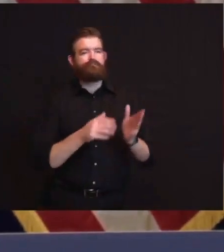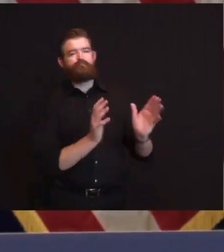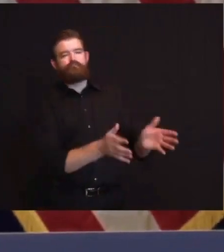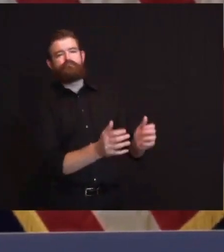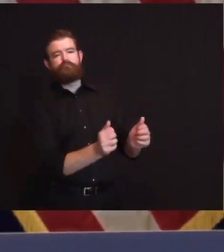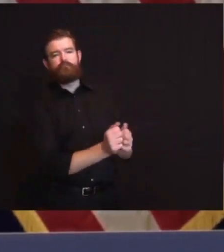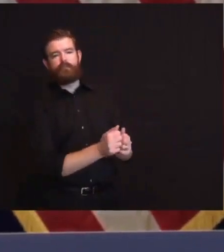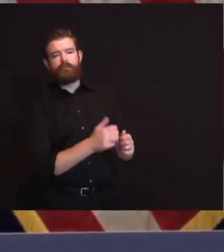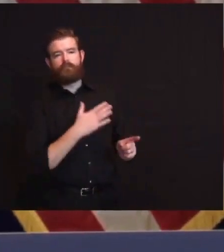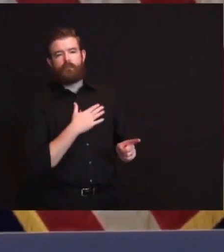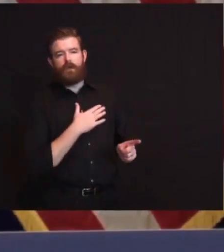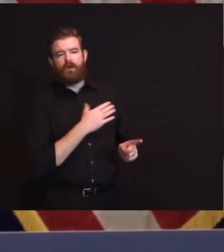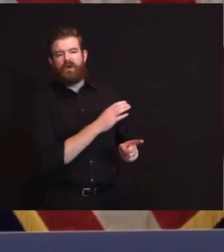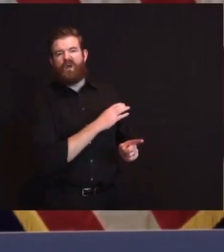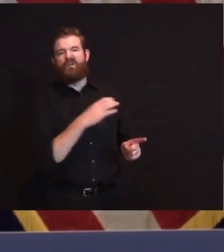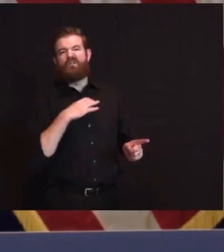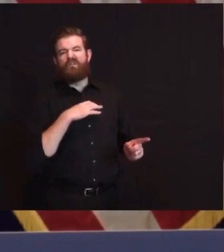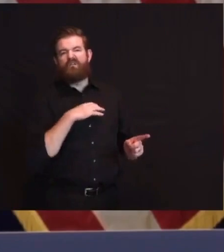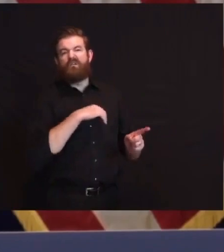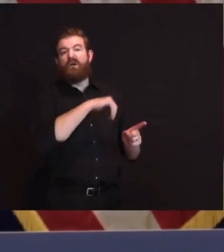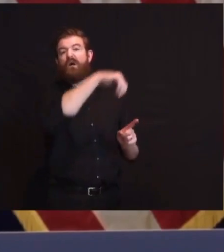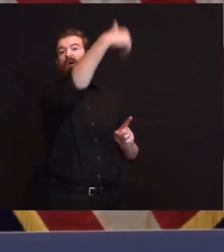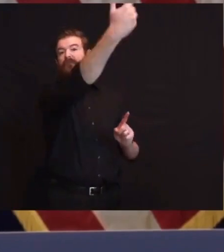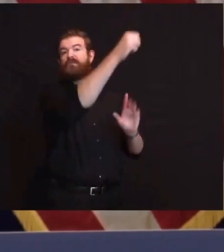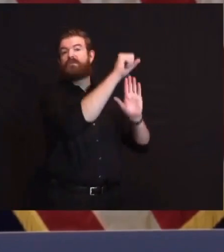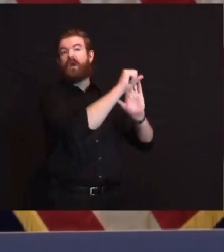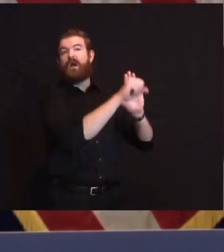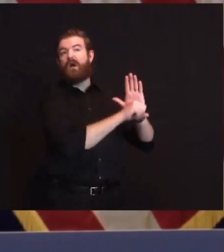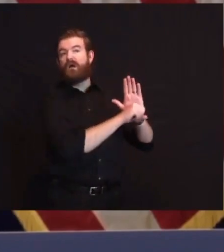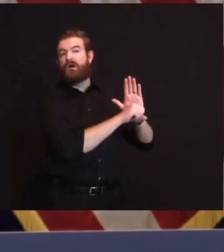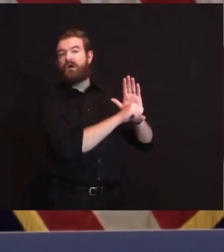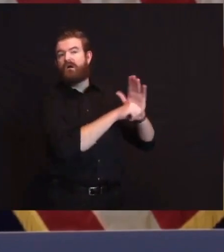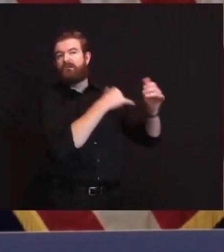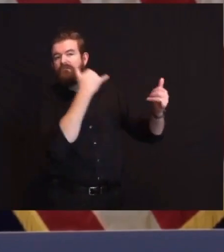the country, and what we're doing here in New Jersey.